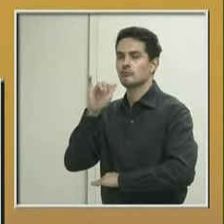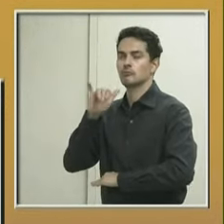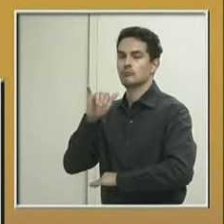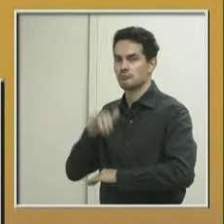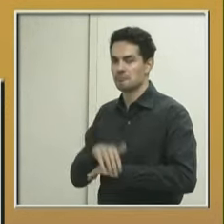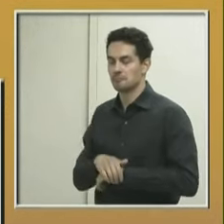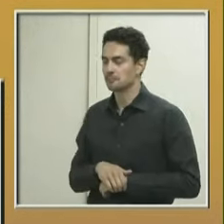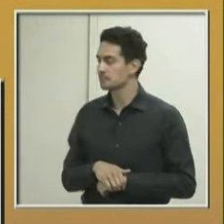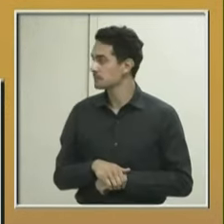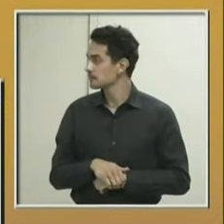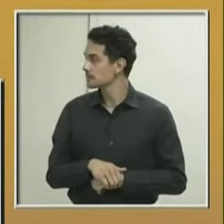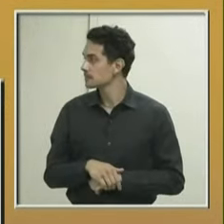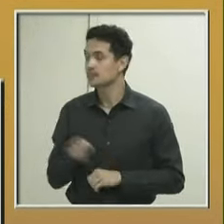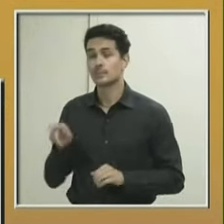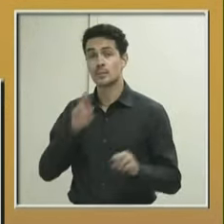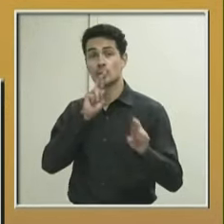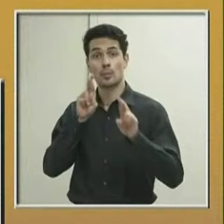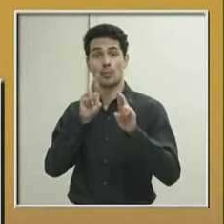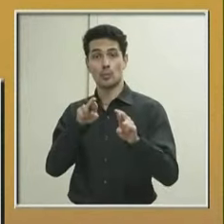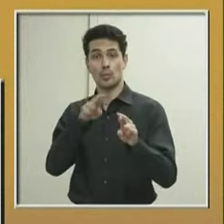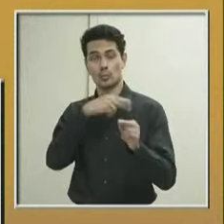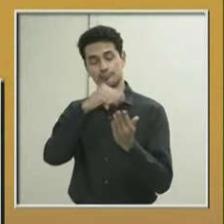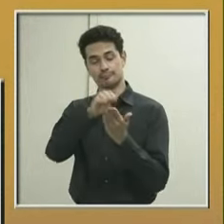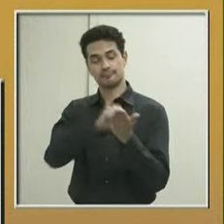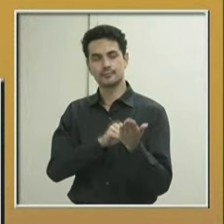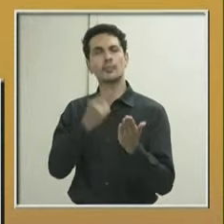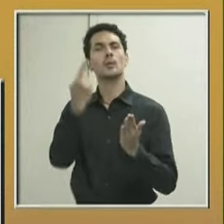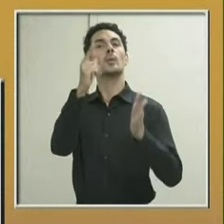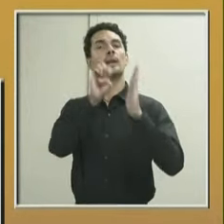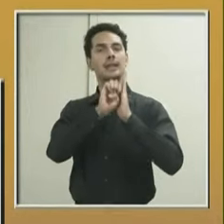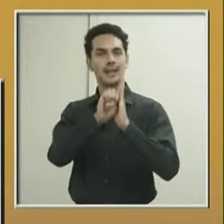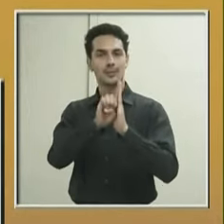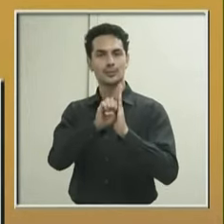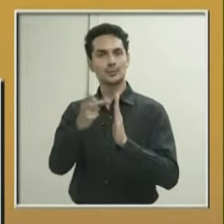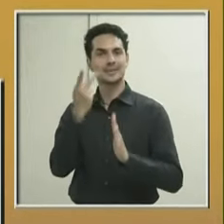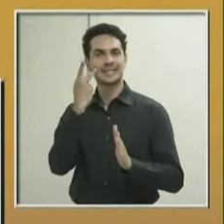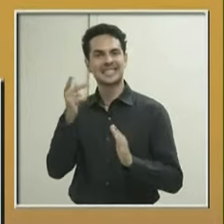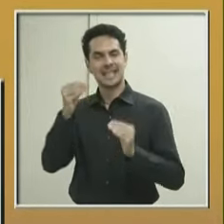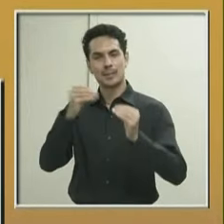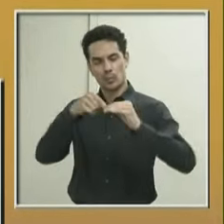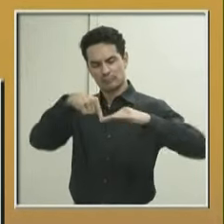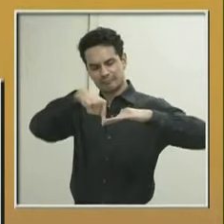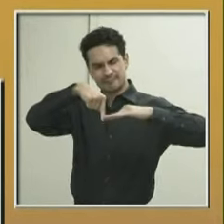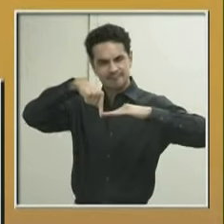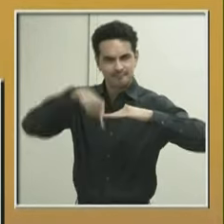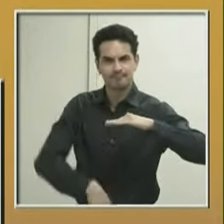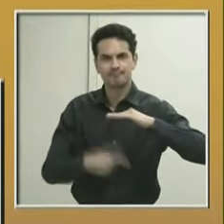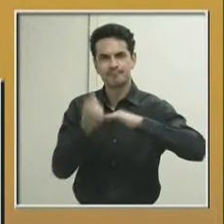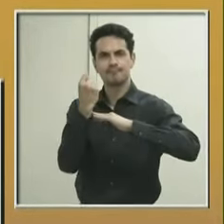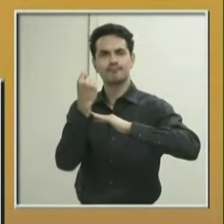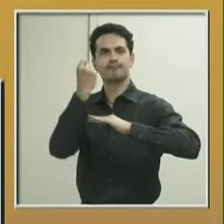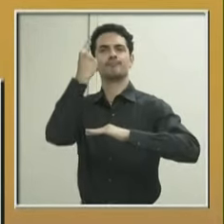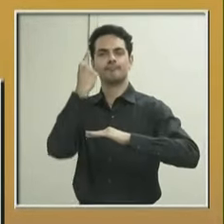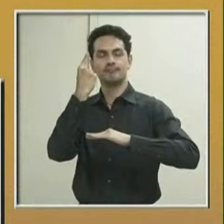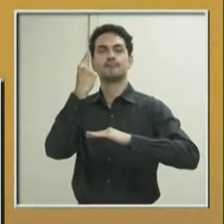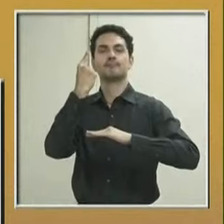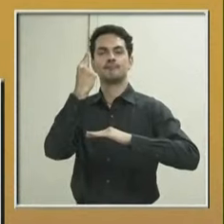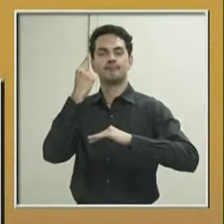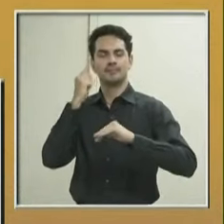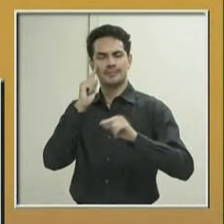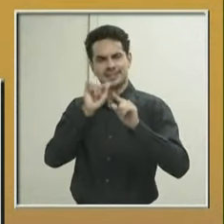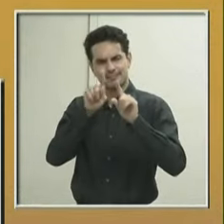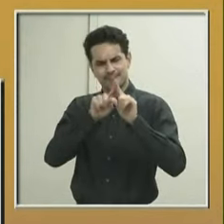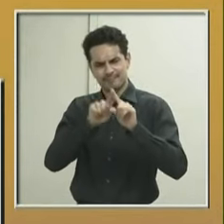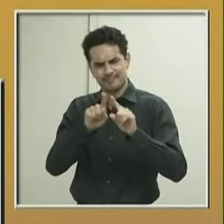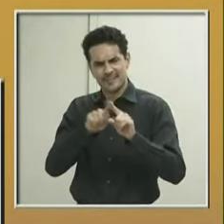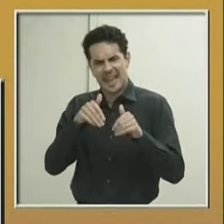in the report, this is one example of what you're going to see as a deep dive into all aspects of that